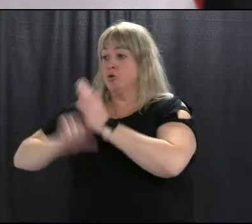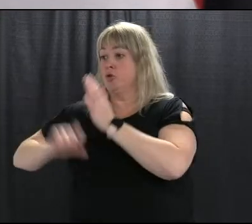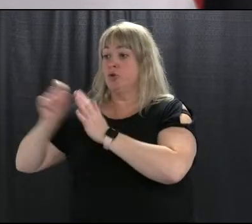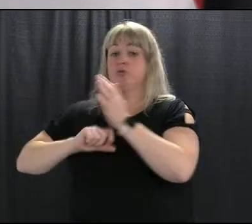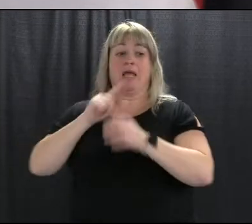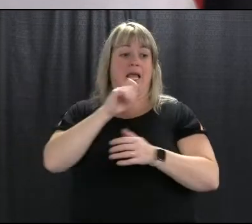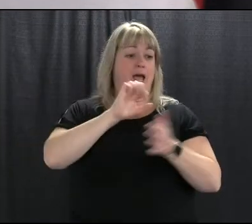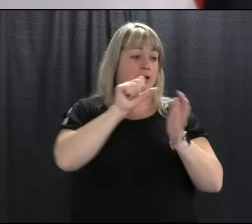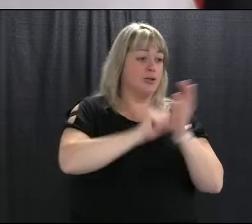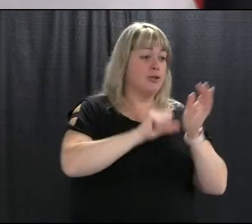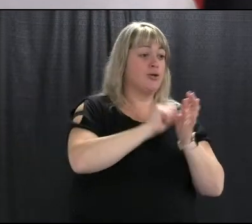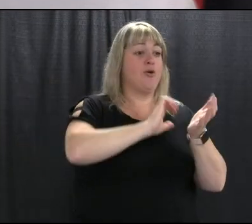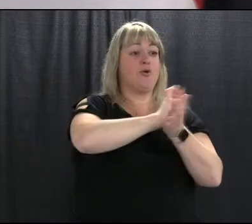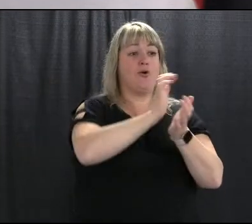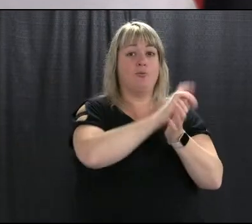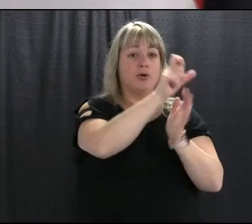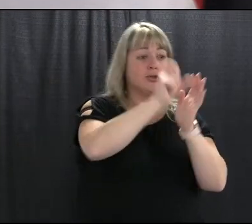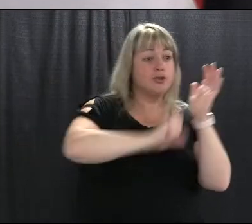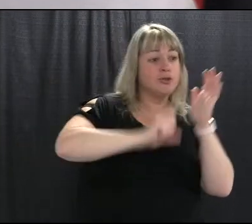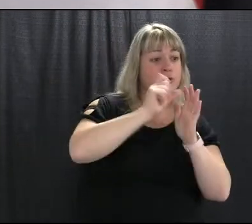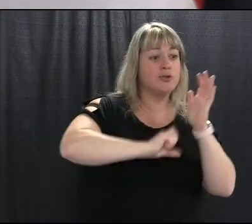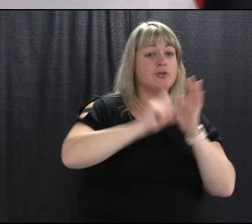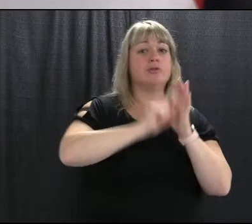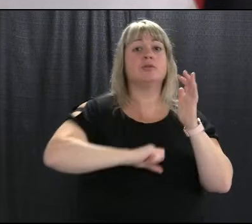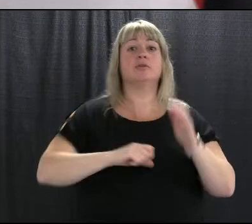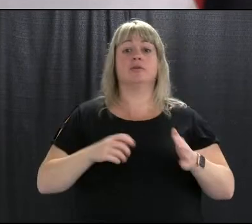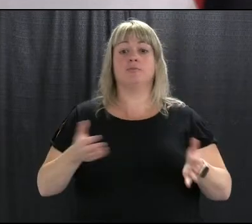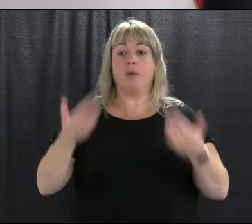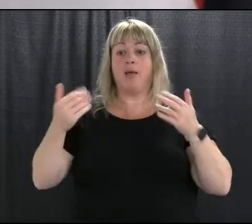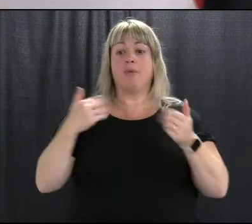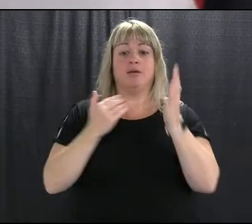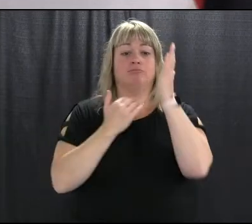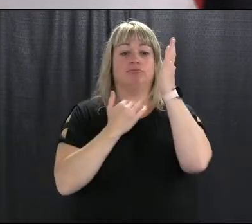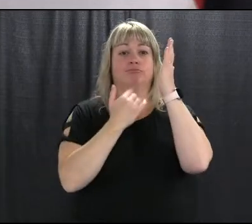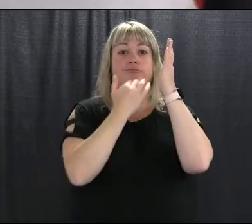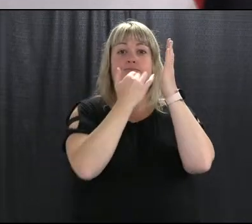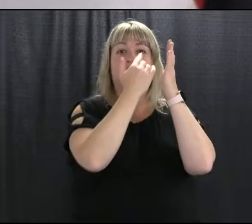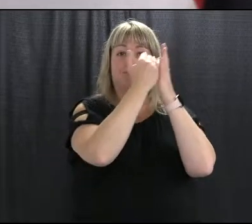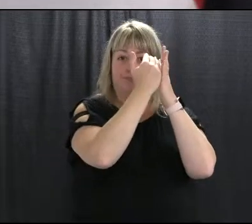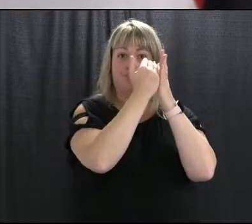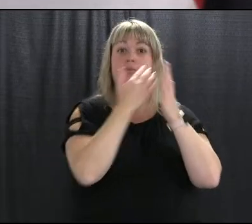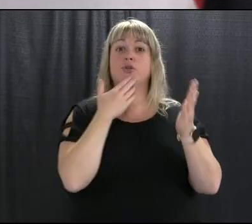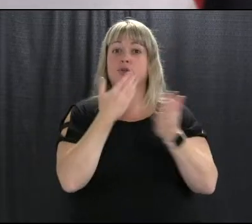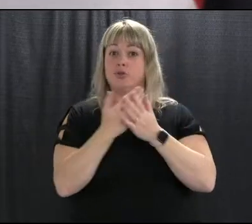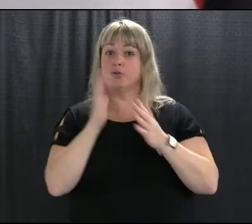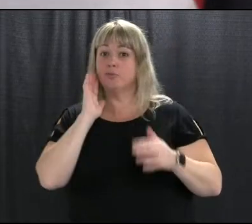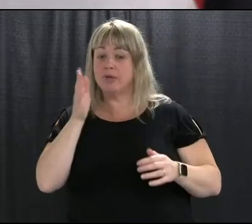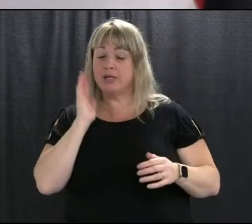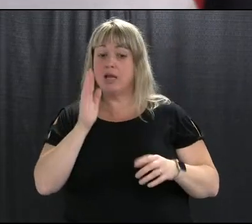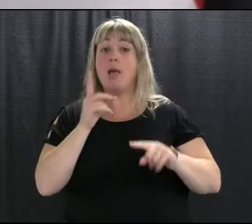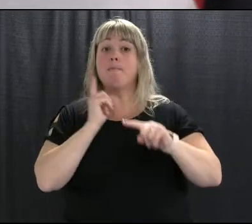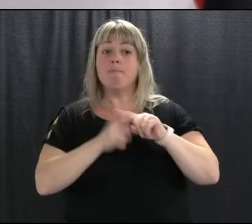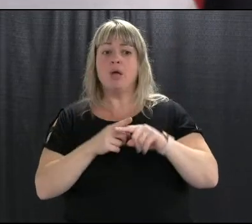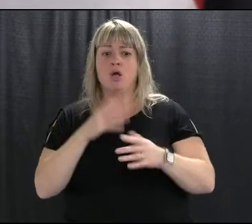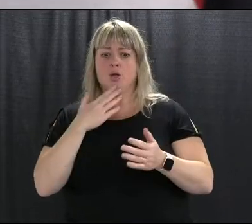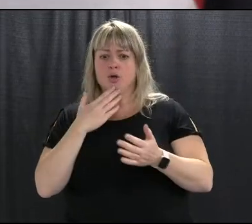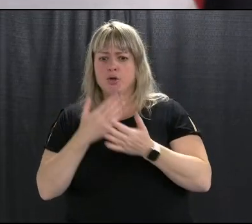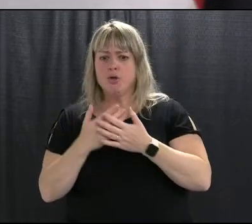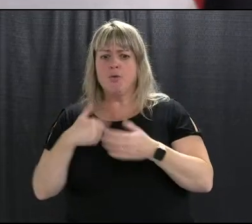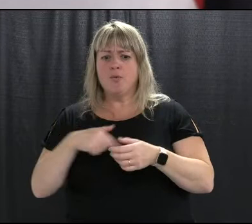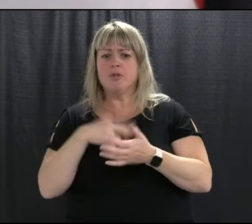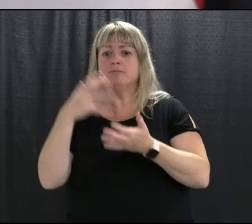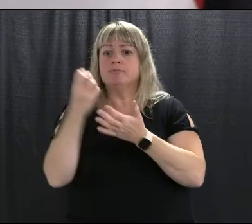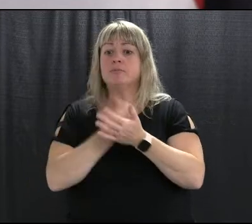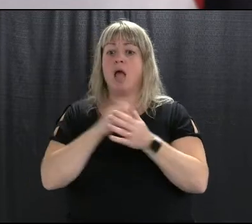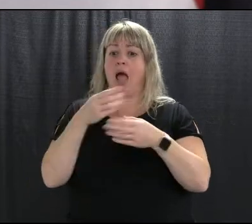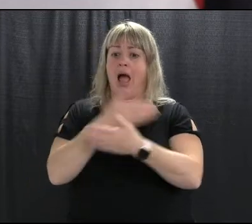coming year. We have a focus on trying to improve the efficiency and the utilisation